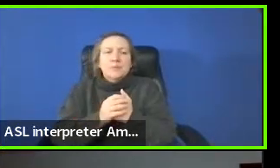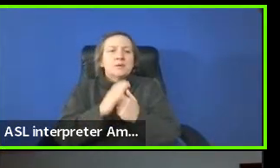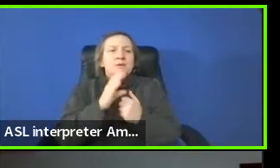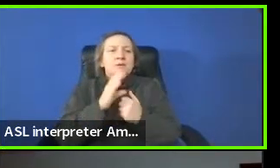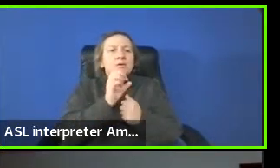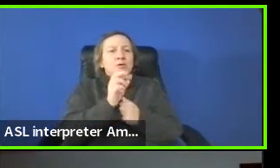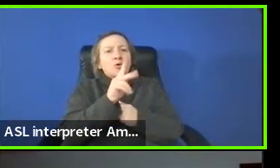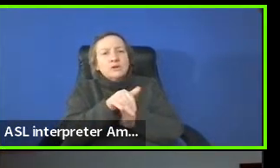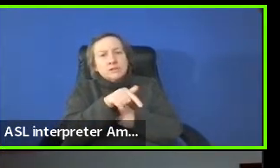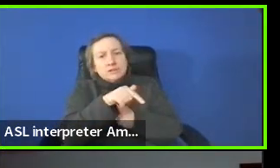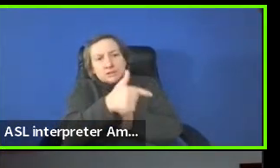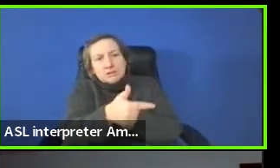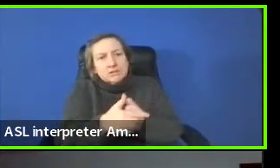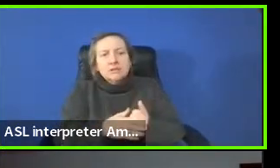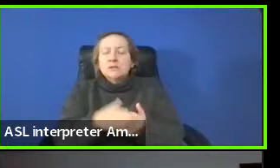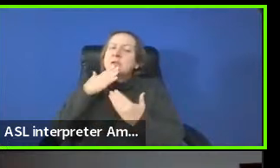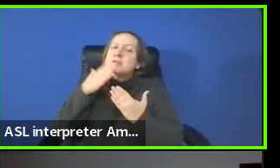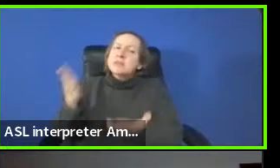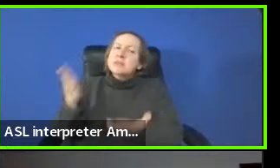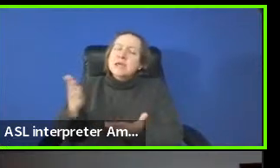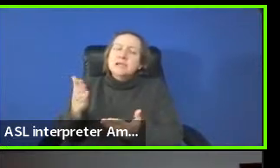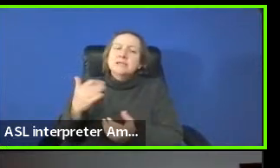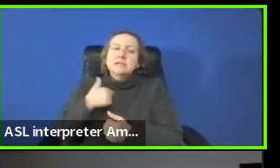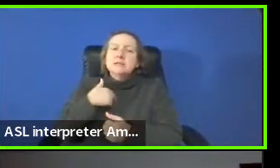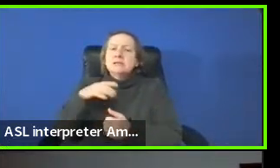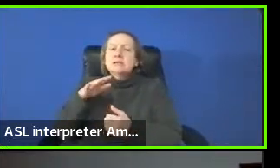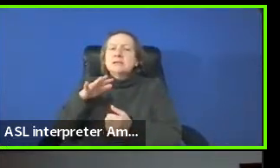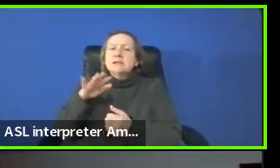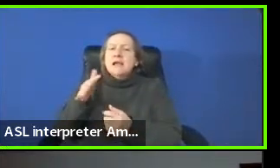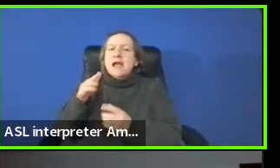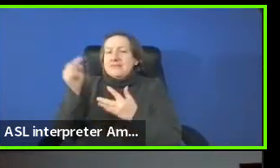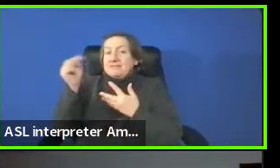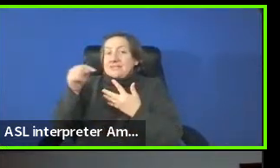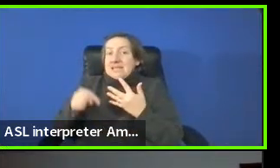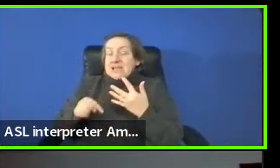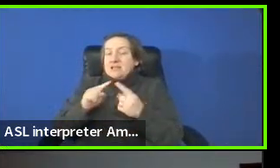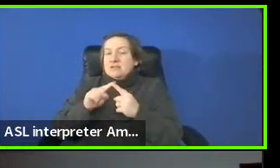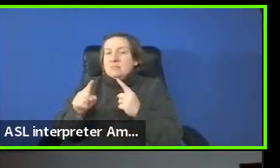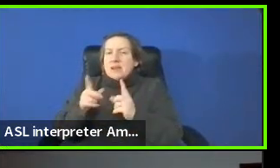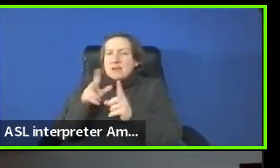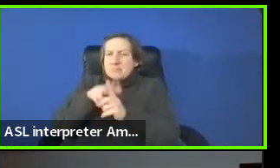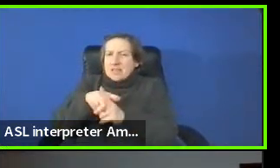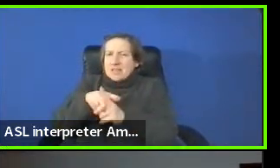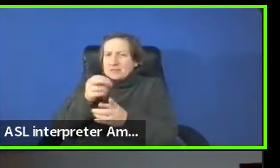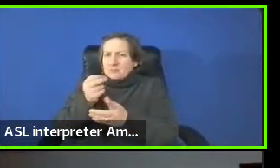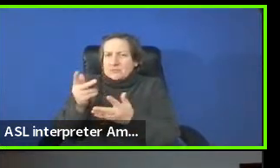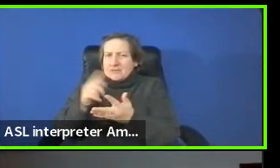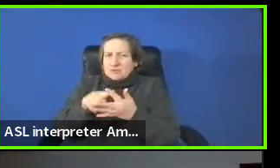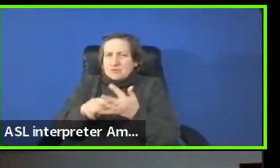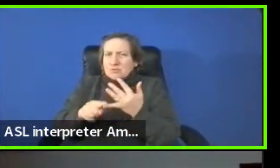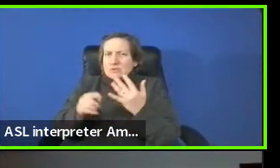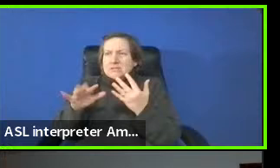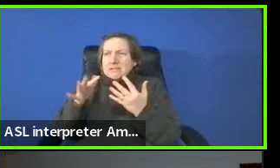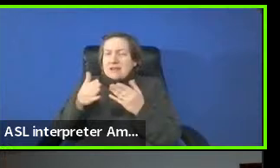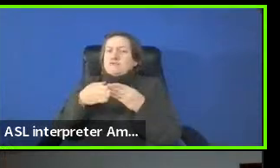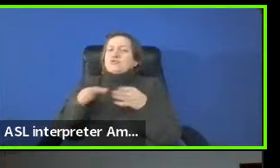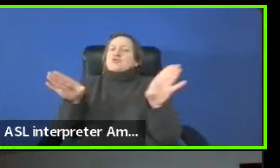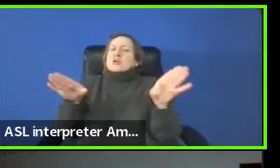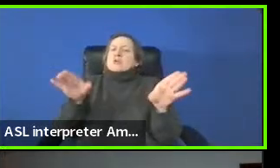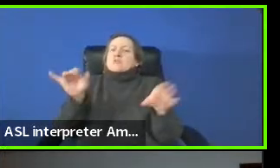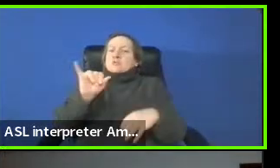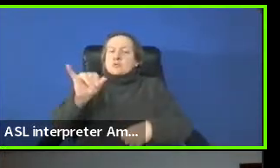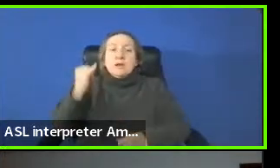up next. Thanks. This is sort of a detailed question, but it applies to several of these, so it's kind of high level also. If I'm